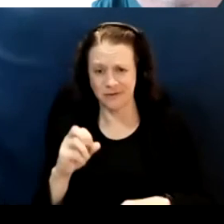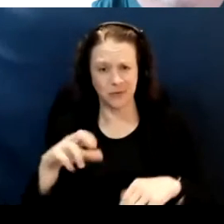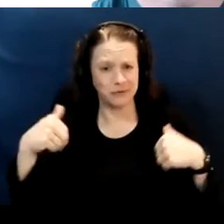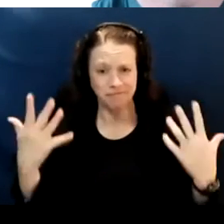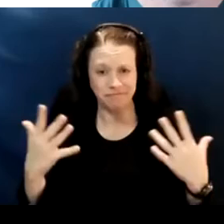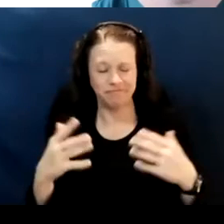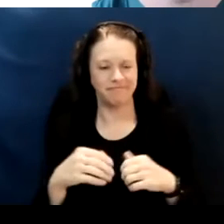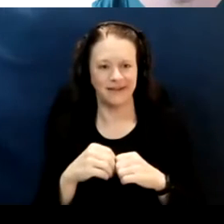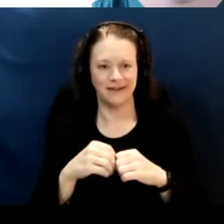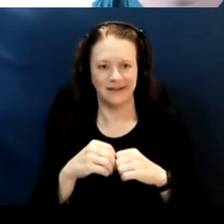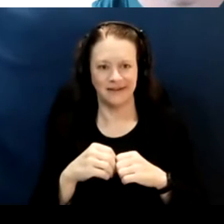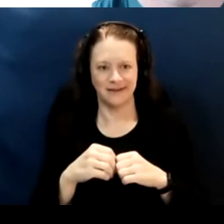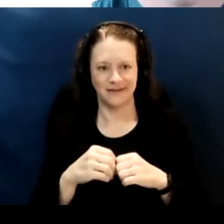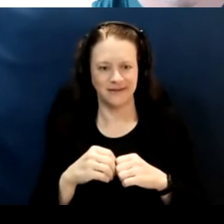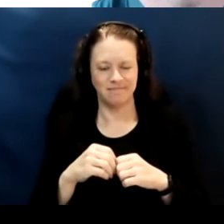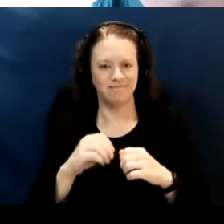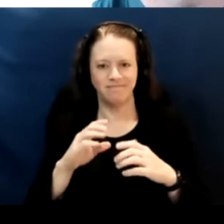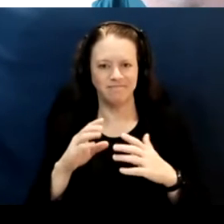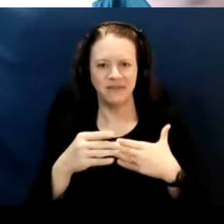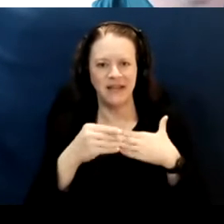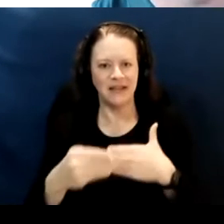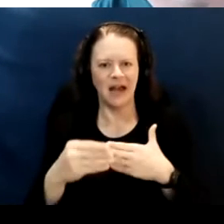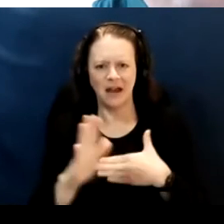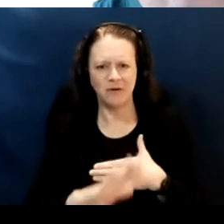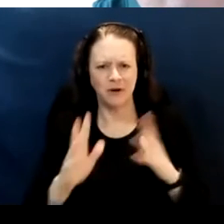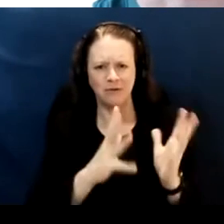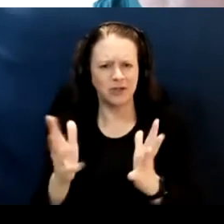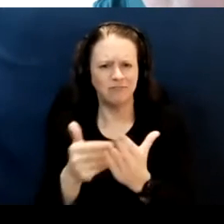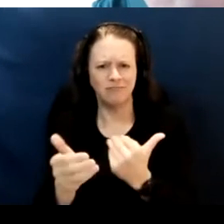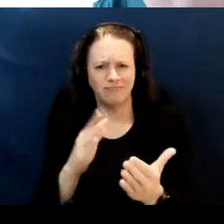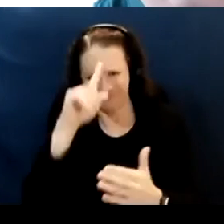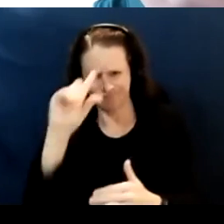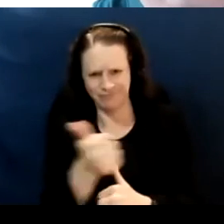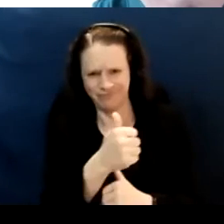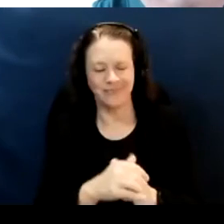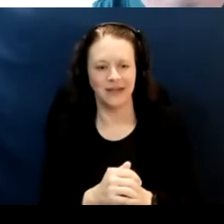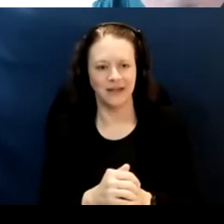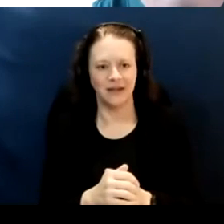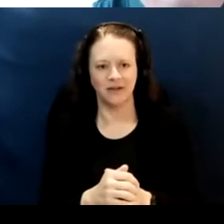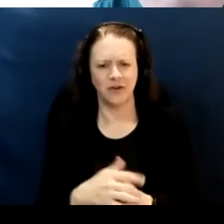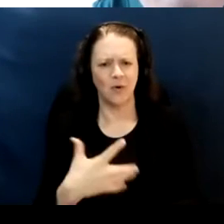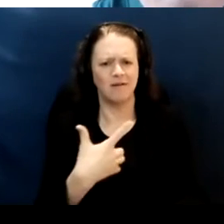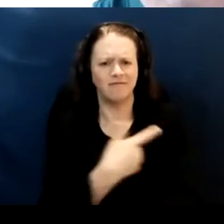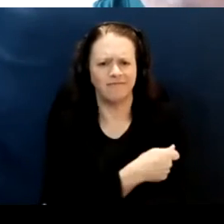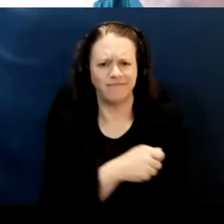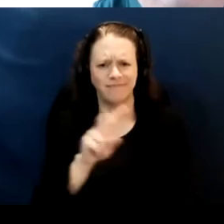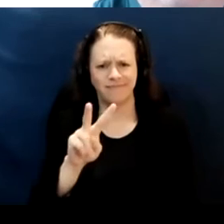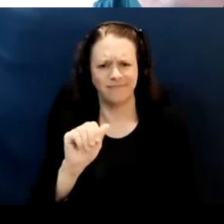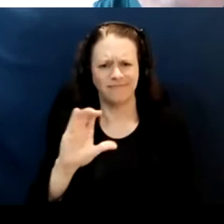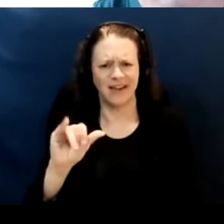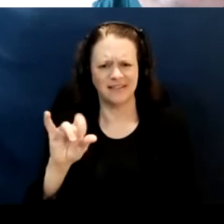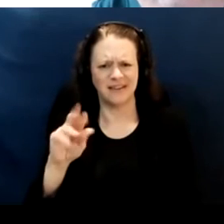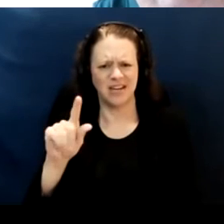just allow the questions to kind of guide your conversation. So first of all, what does vaccination mean for our